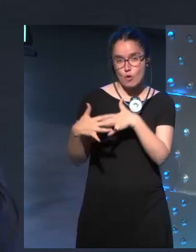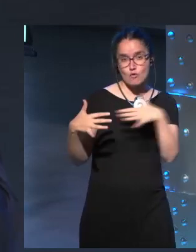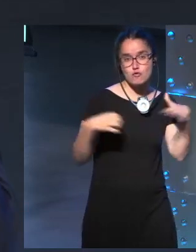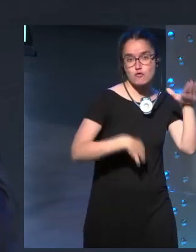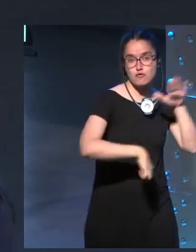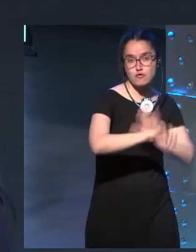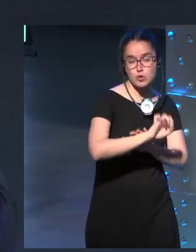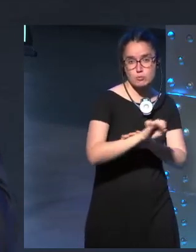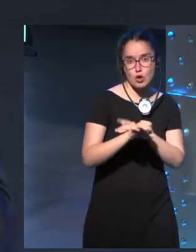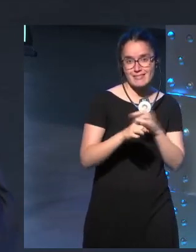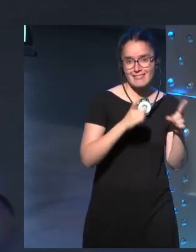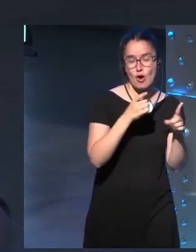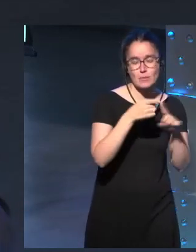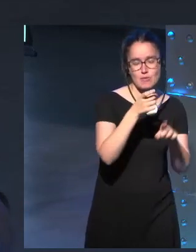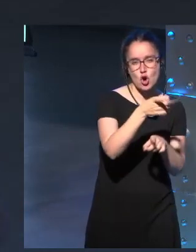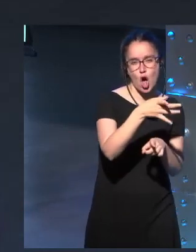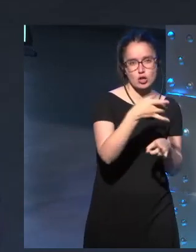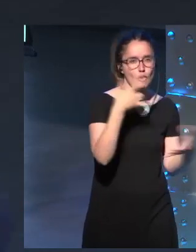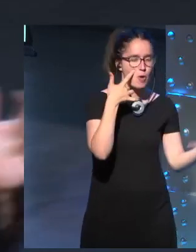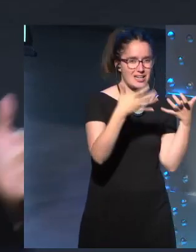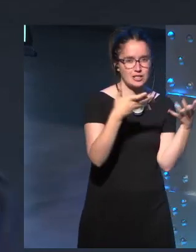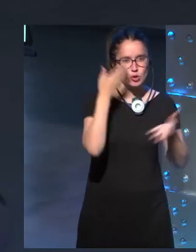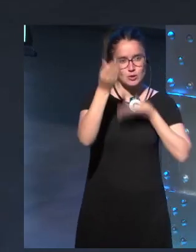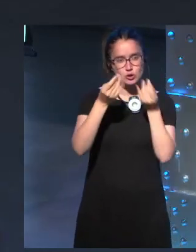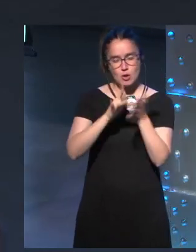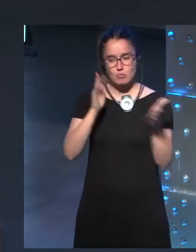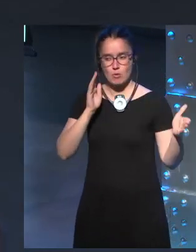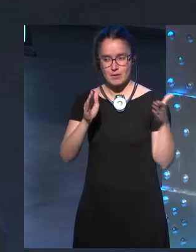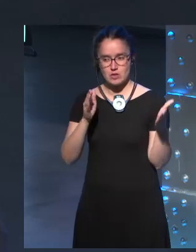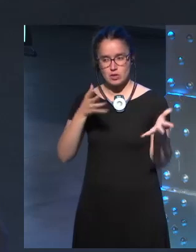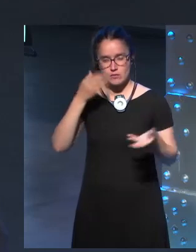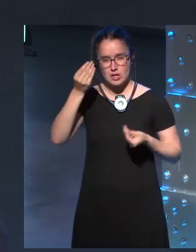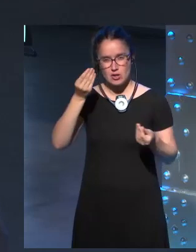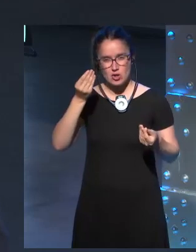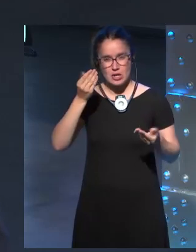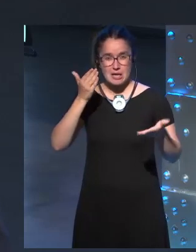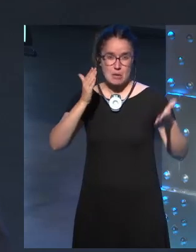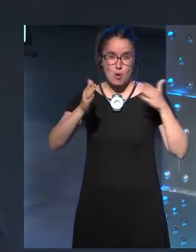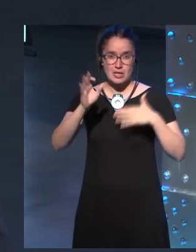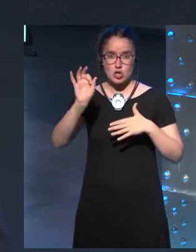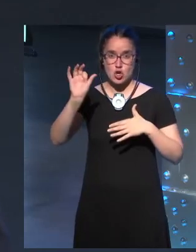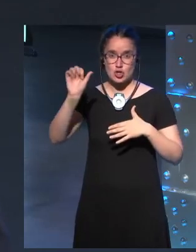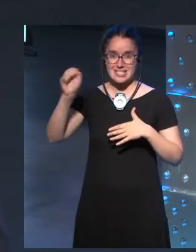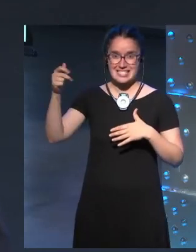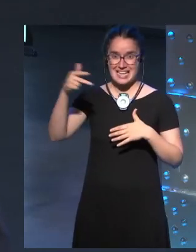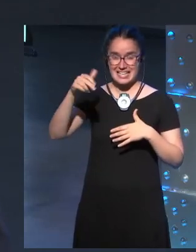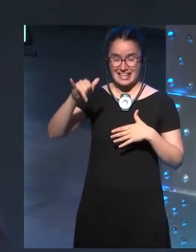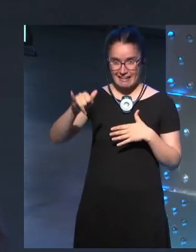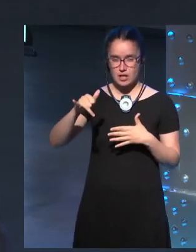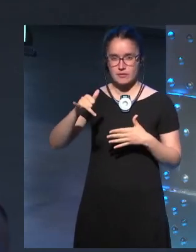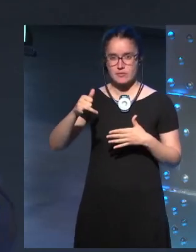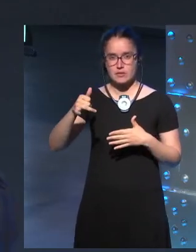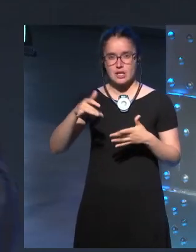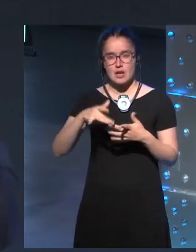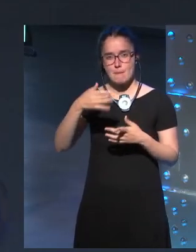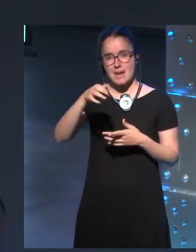defensive football is related to craft and offensive football is related to art. But I think that there was a moment with